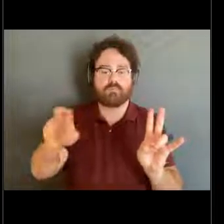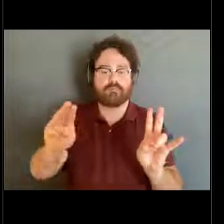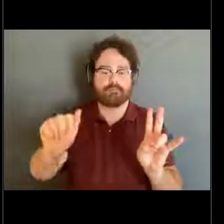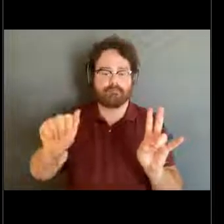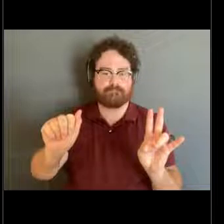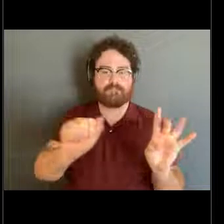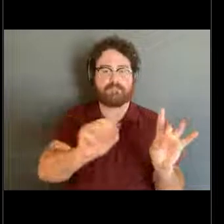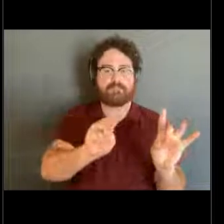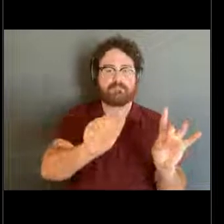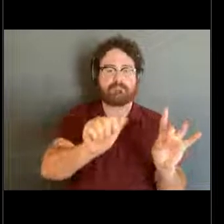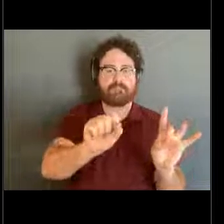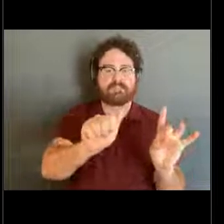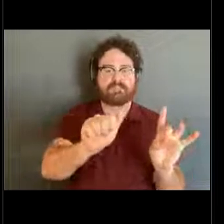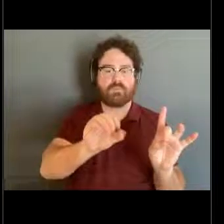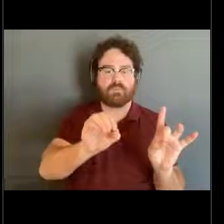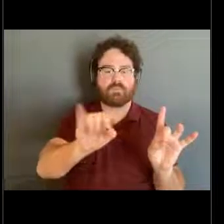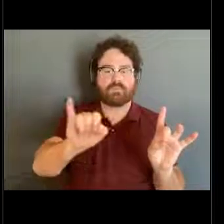Masao Ishii,